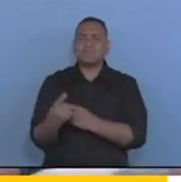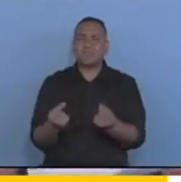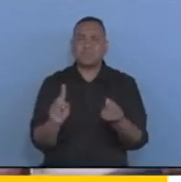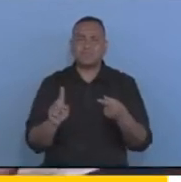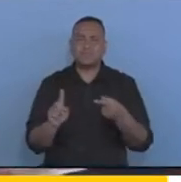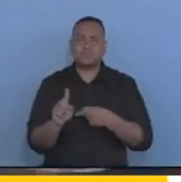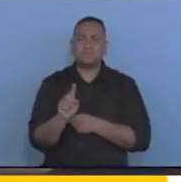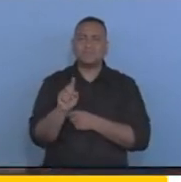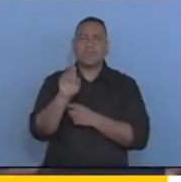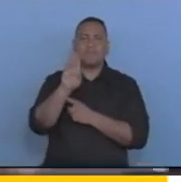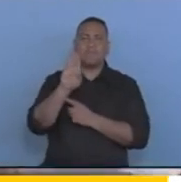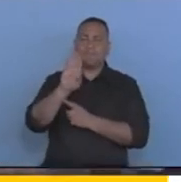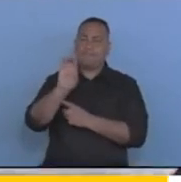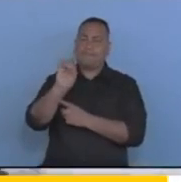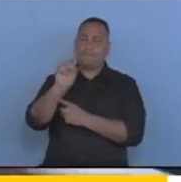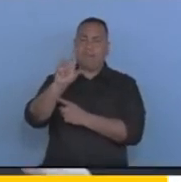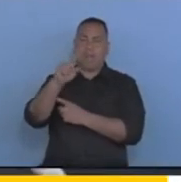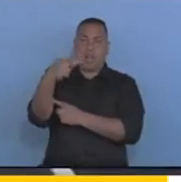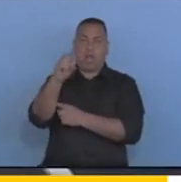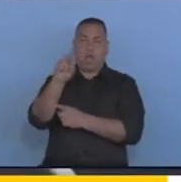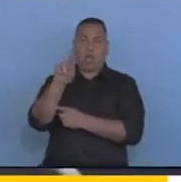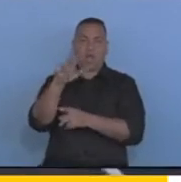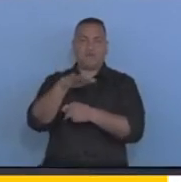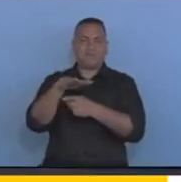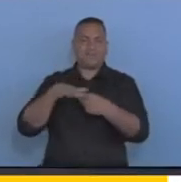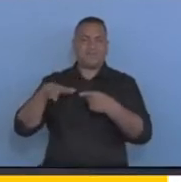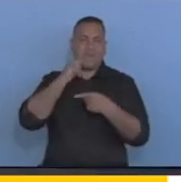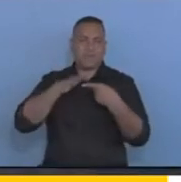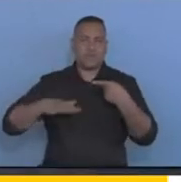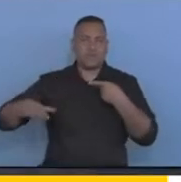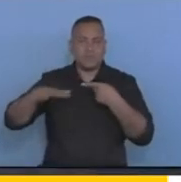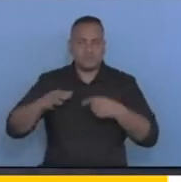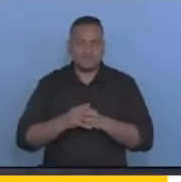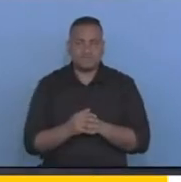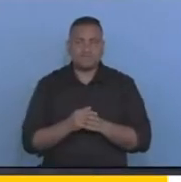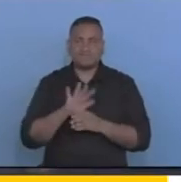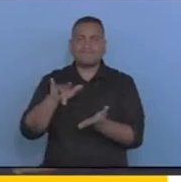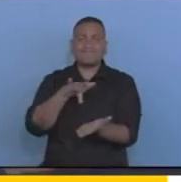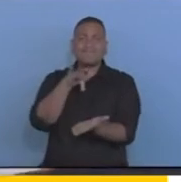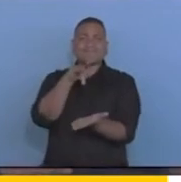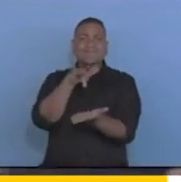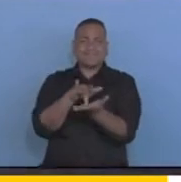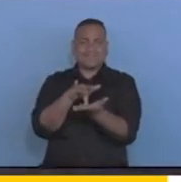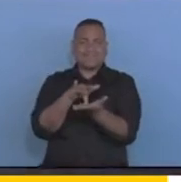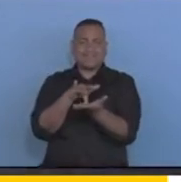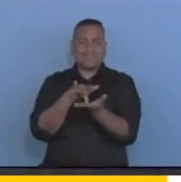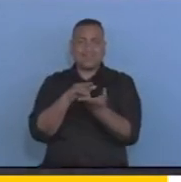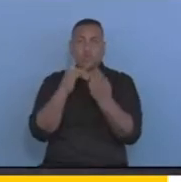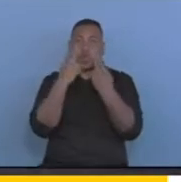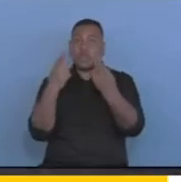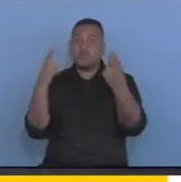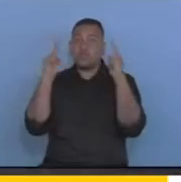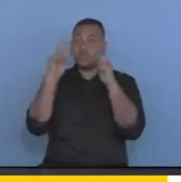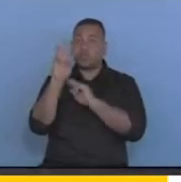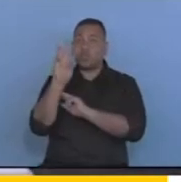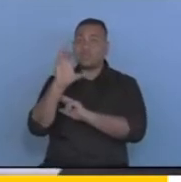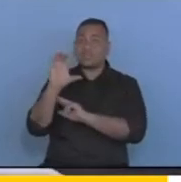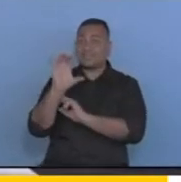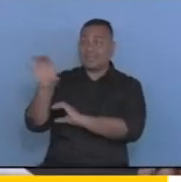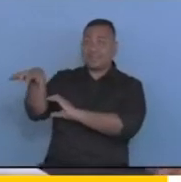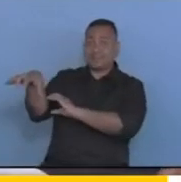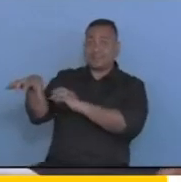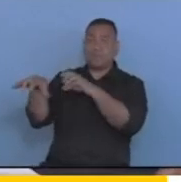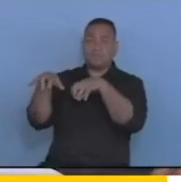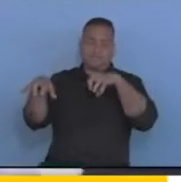more importantly, just to tell you, you might have heard it is sort of sandwiched between the University of the Western Cape and then, of course, CPUT. Oh, yeah. That is where we